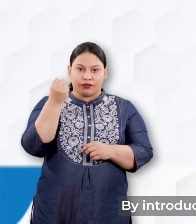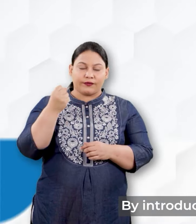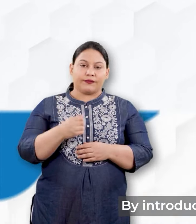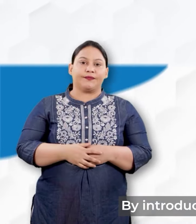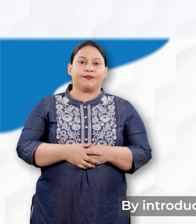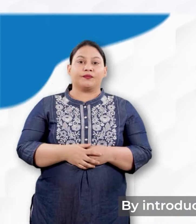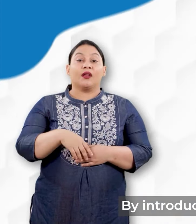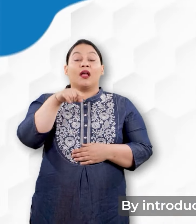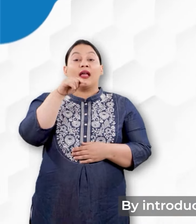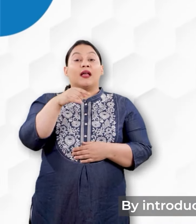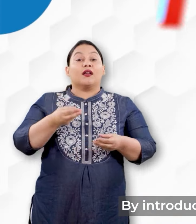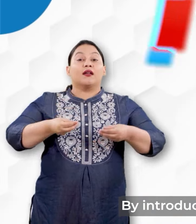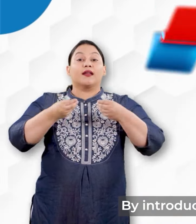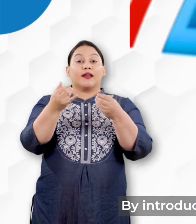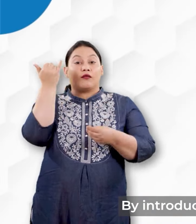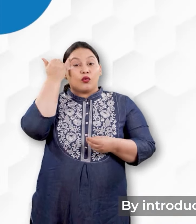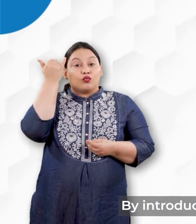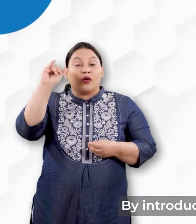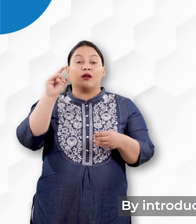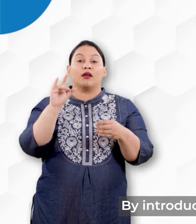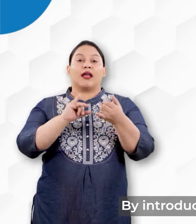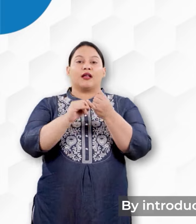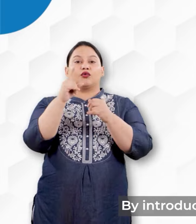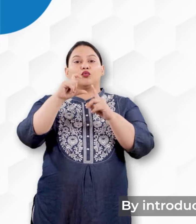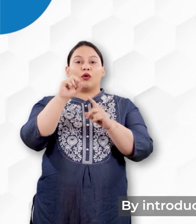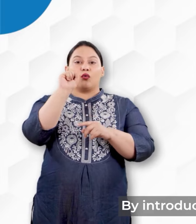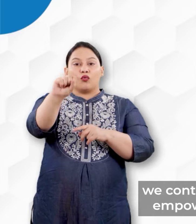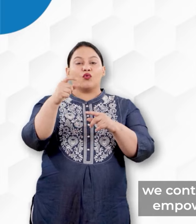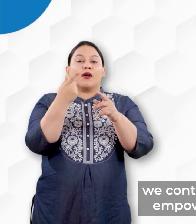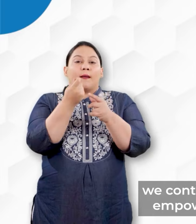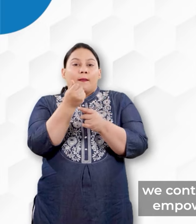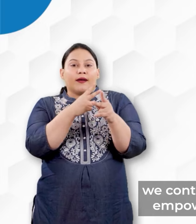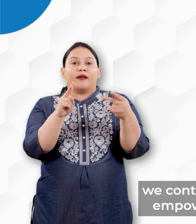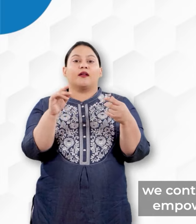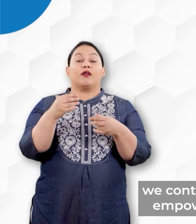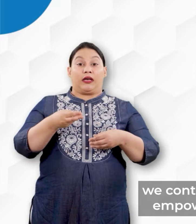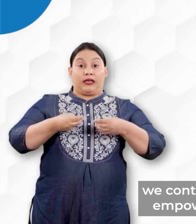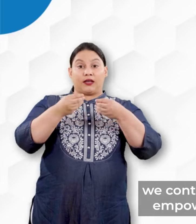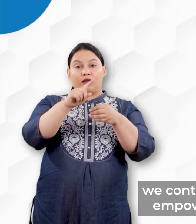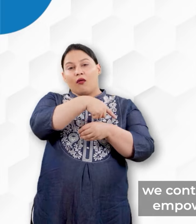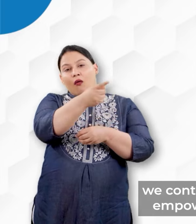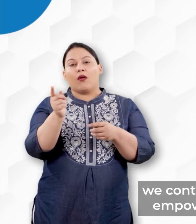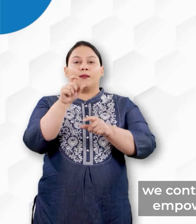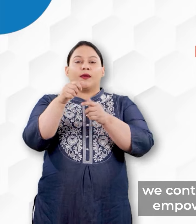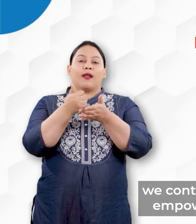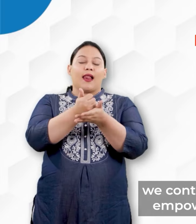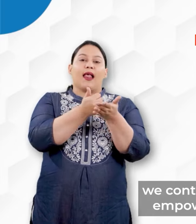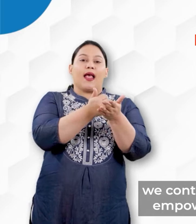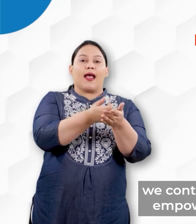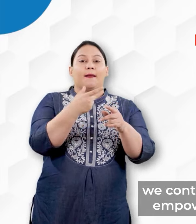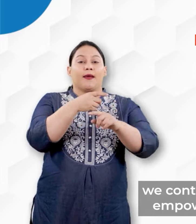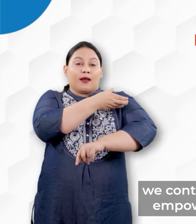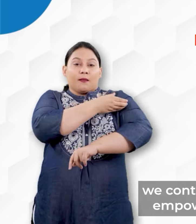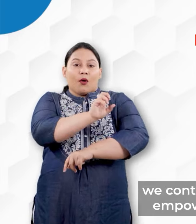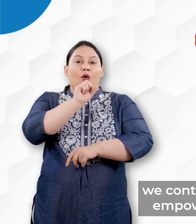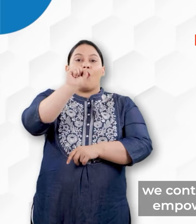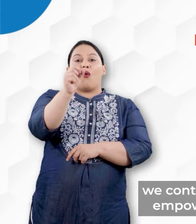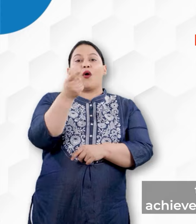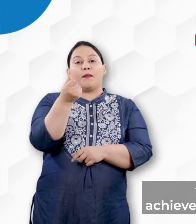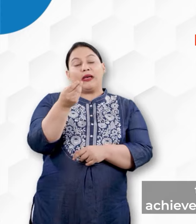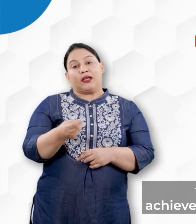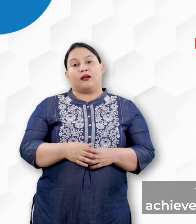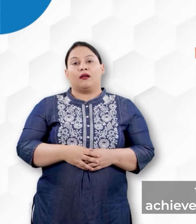By introducing SUD Life eWealth Royale, we continue to help countless lives empower their financial